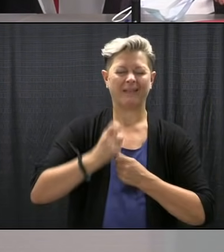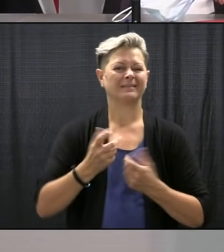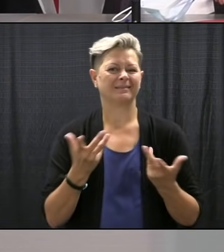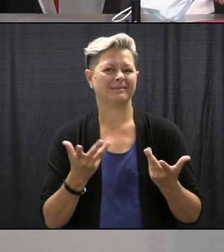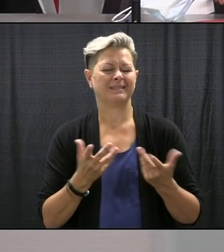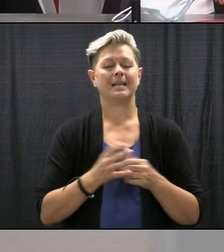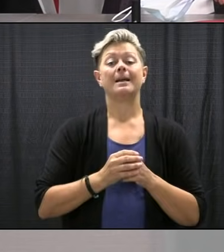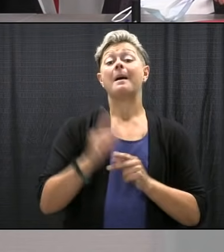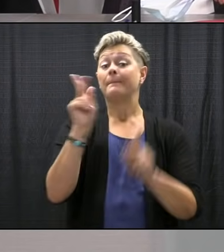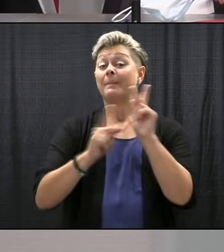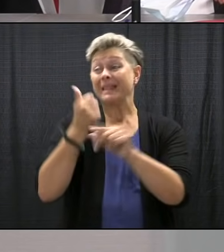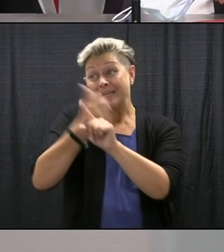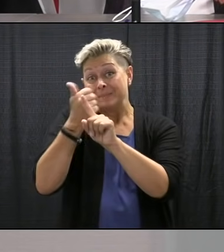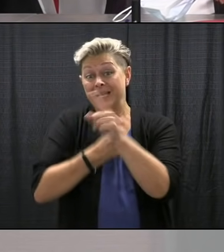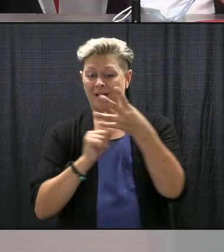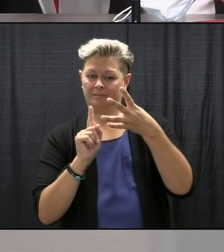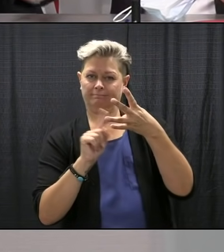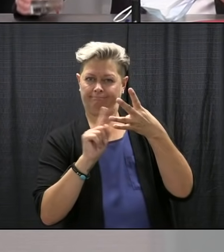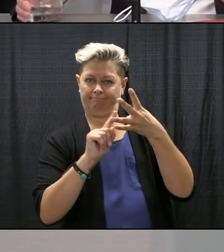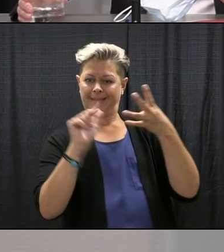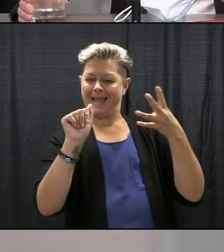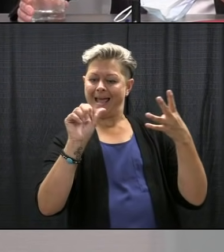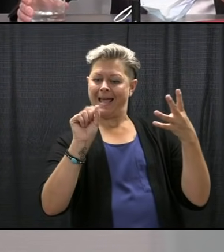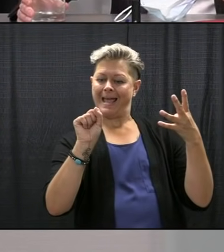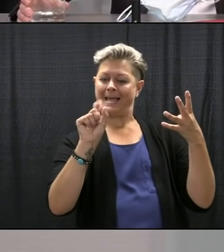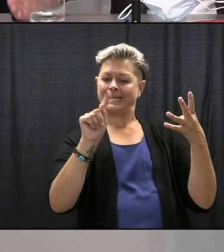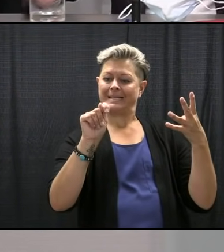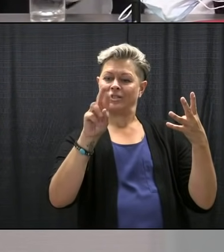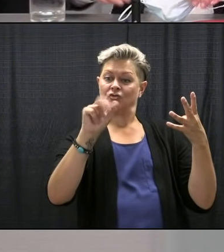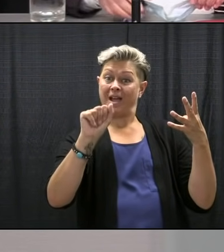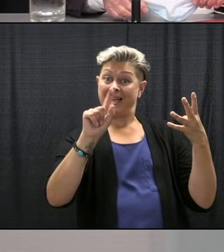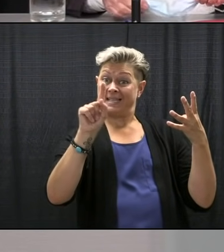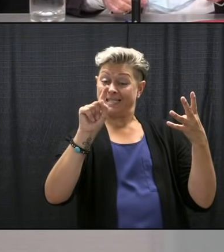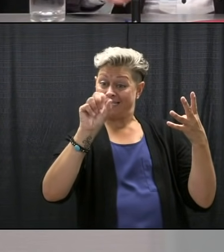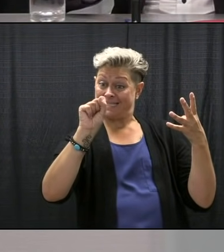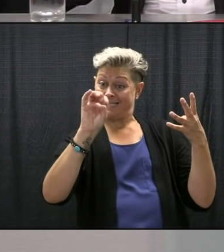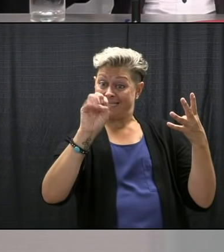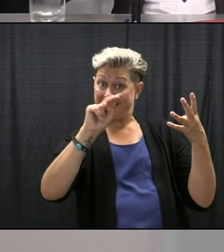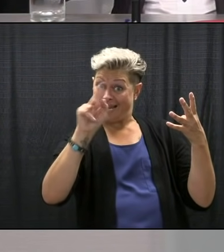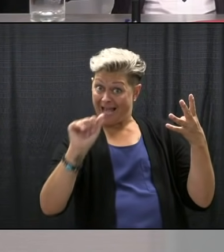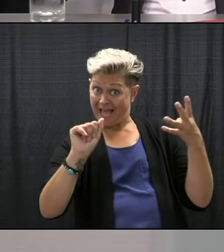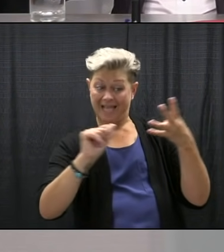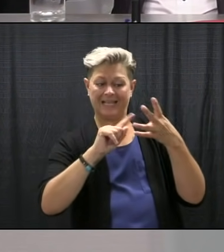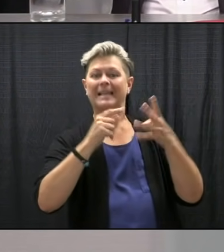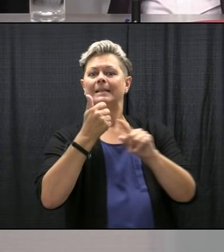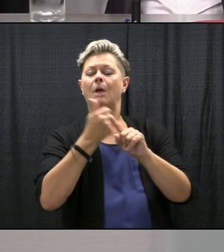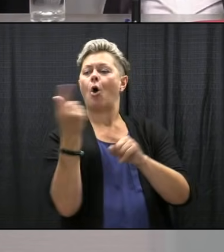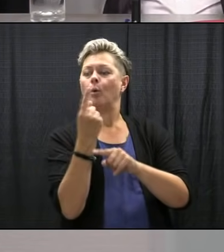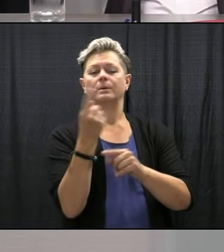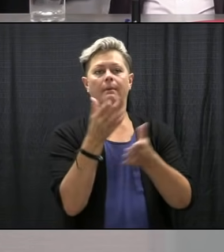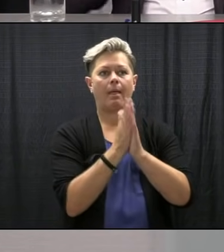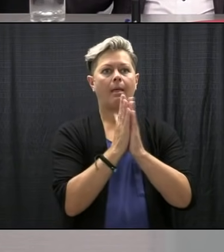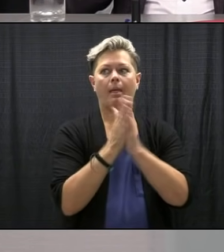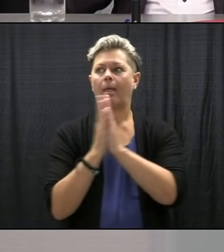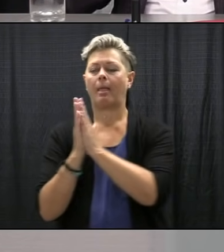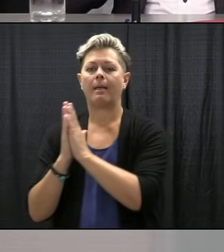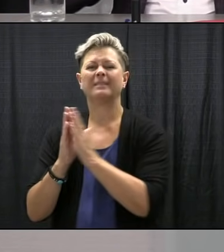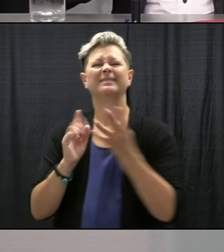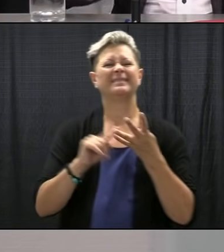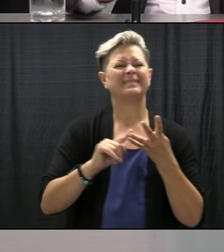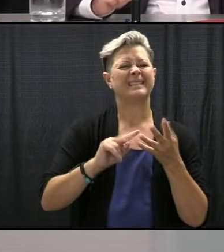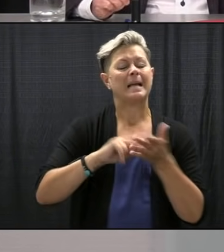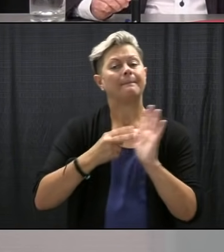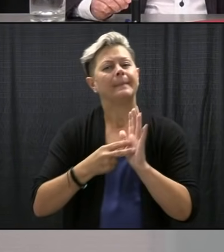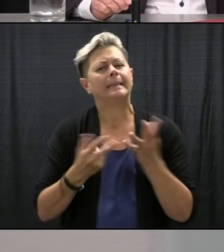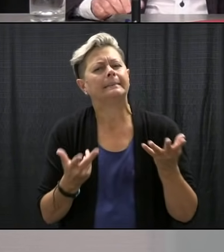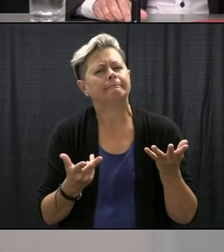who had AstraZeneca for the first is where primarily the questions are coming from. If those opportunities will be there, and if we have to meet a certain threshold for second doses for